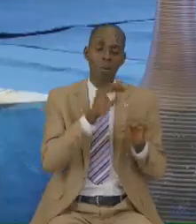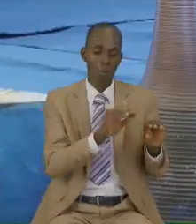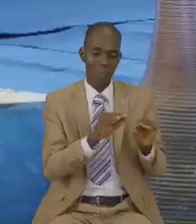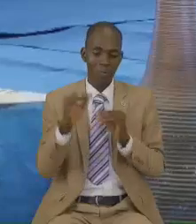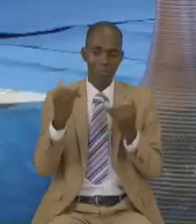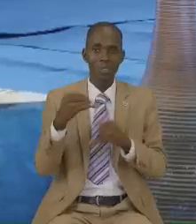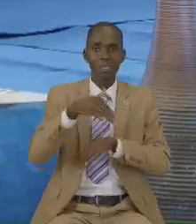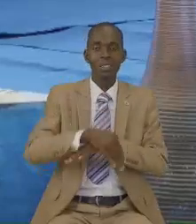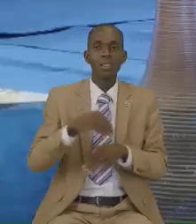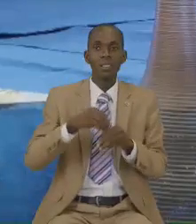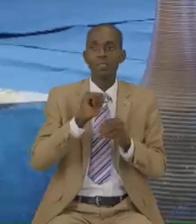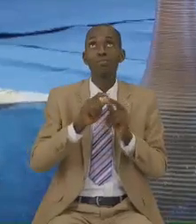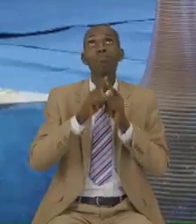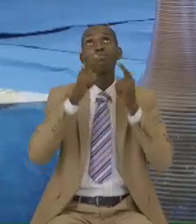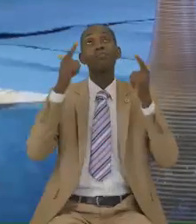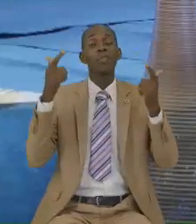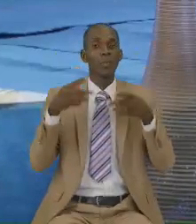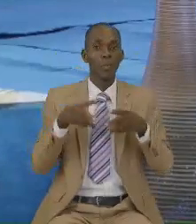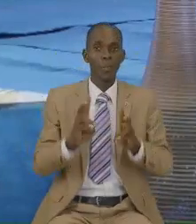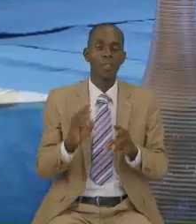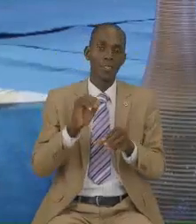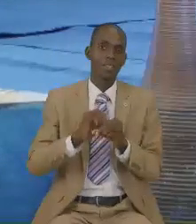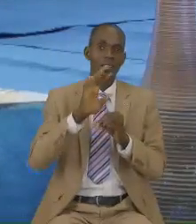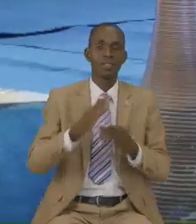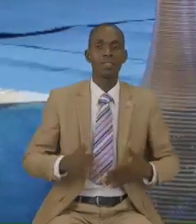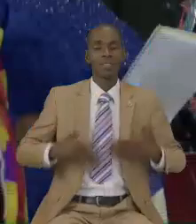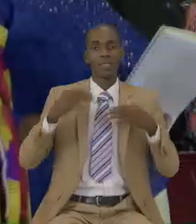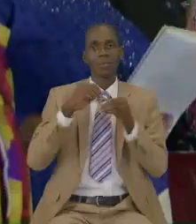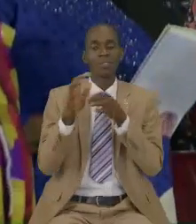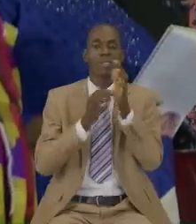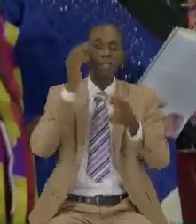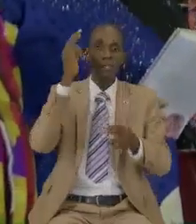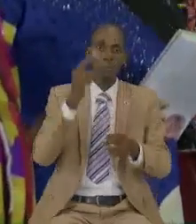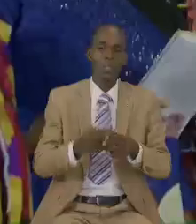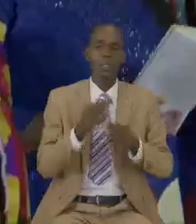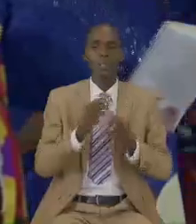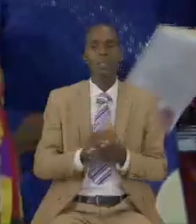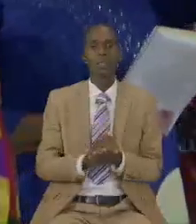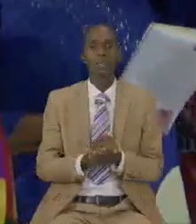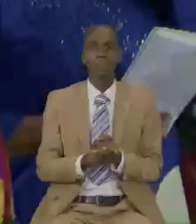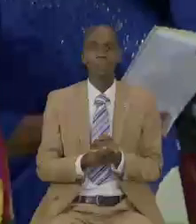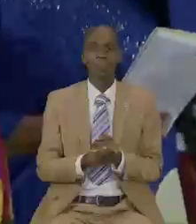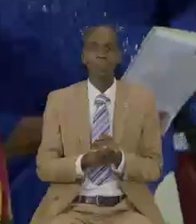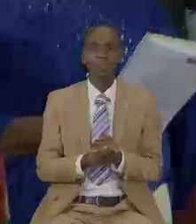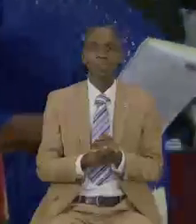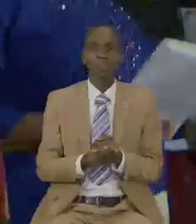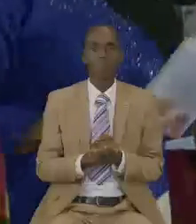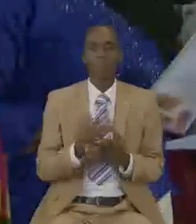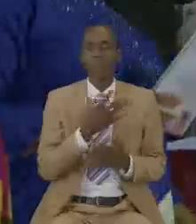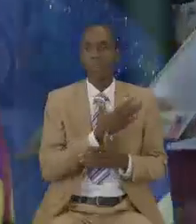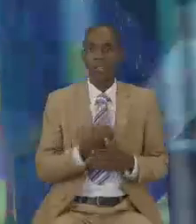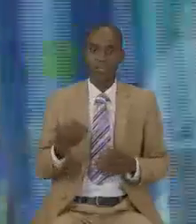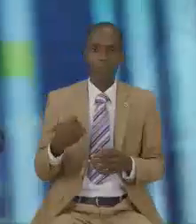an unprecedented manner in your life, in Jesus' name. I will